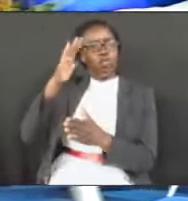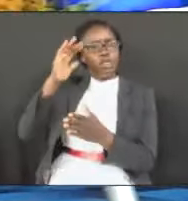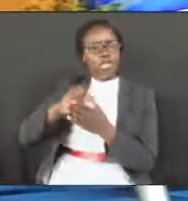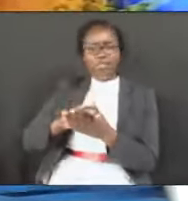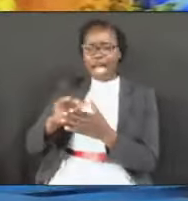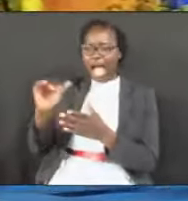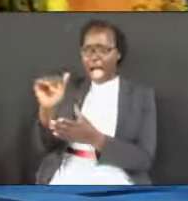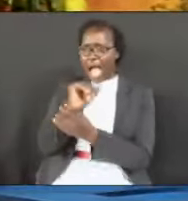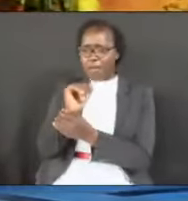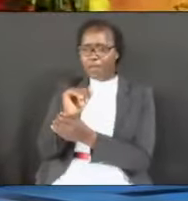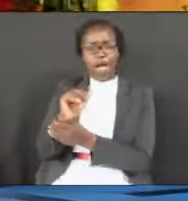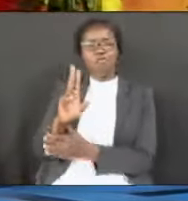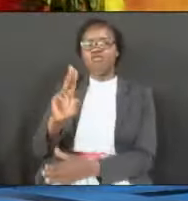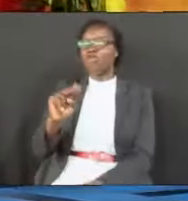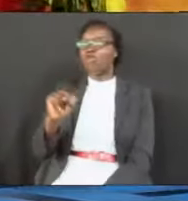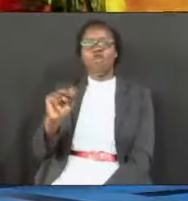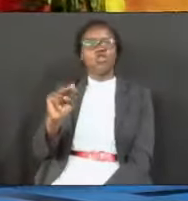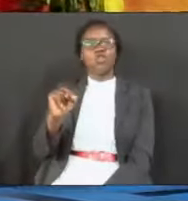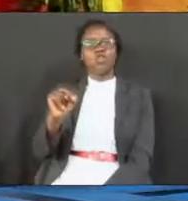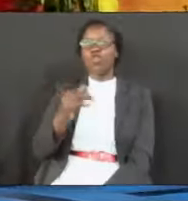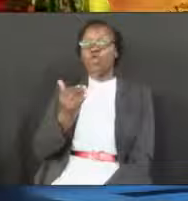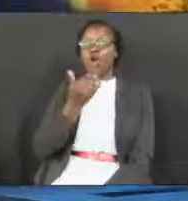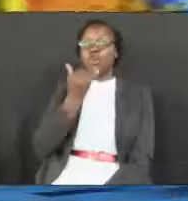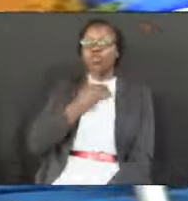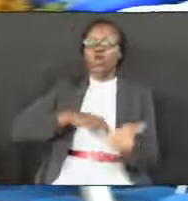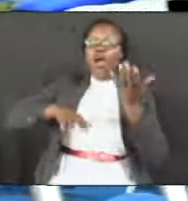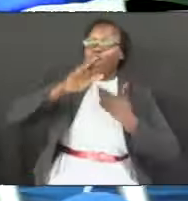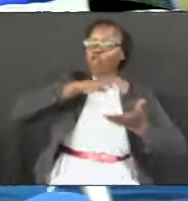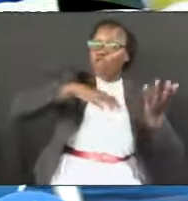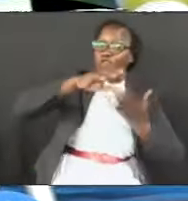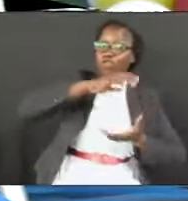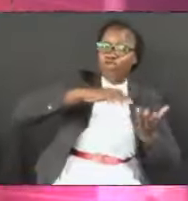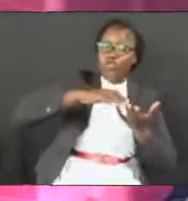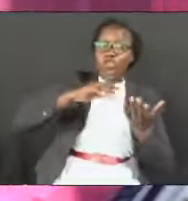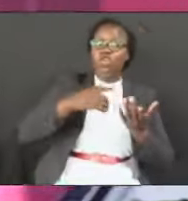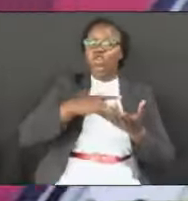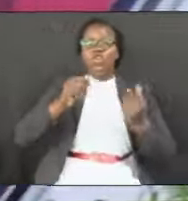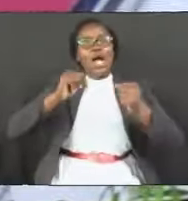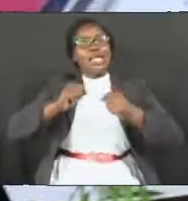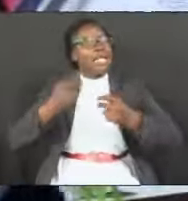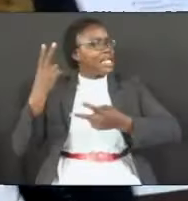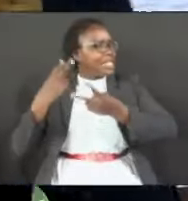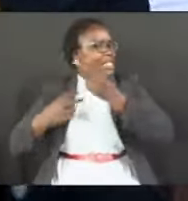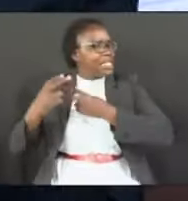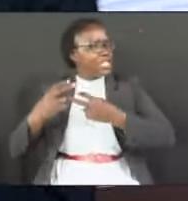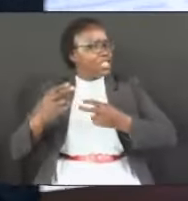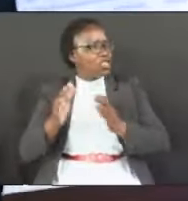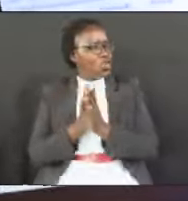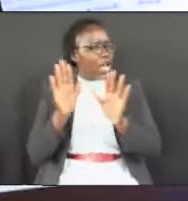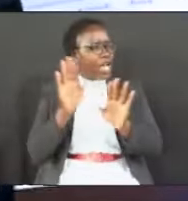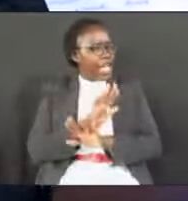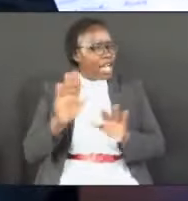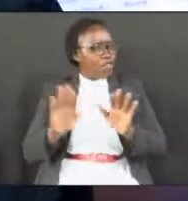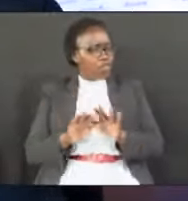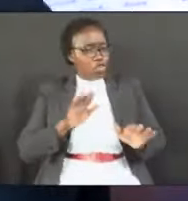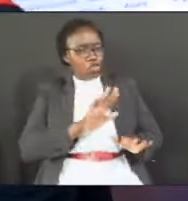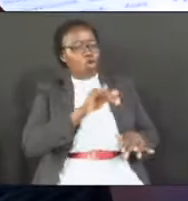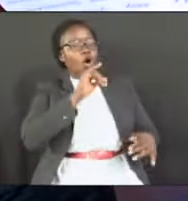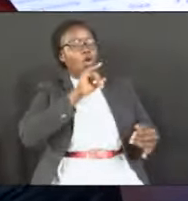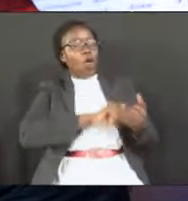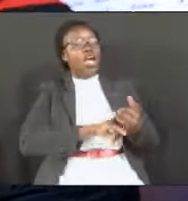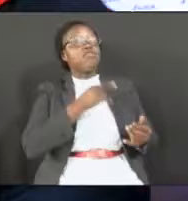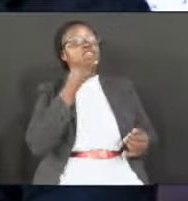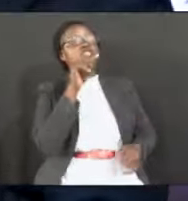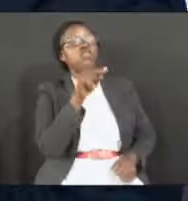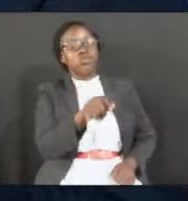are out of doctrine. You are confused. You are unreasonable. Listen to everything your wife tells